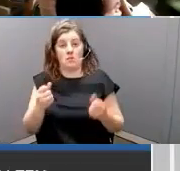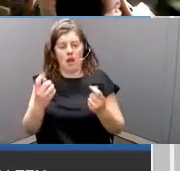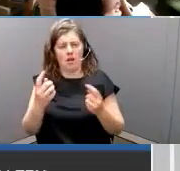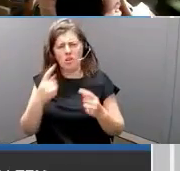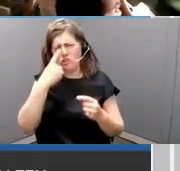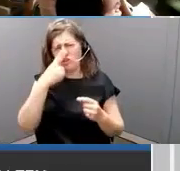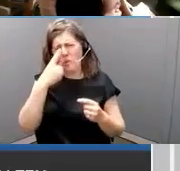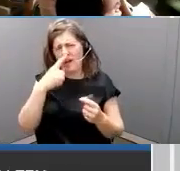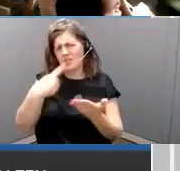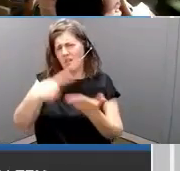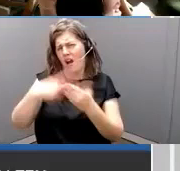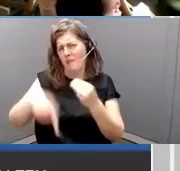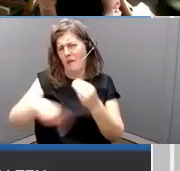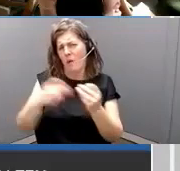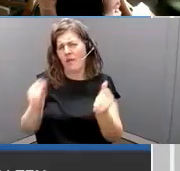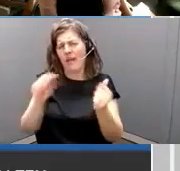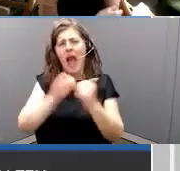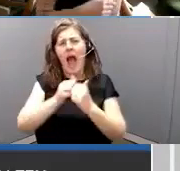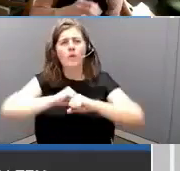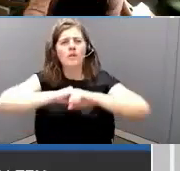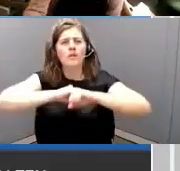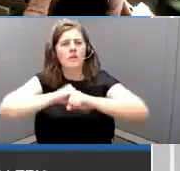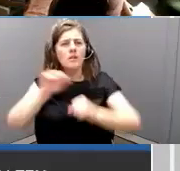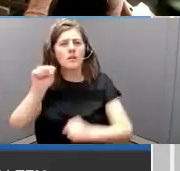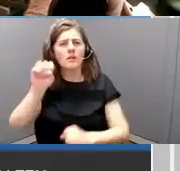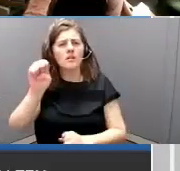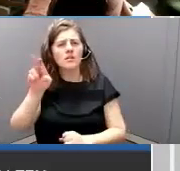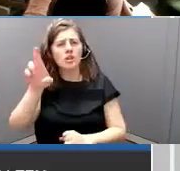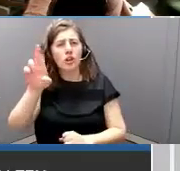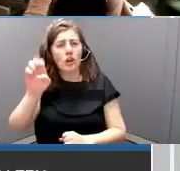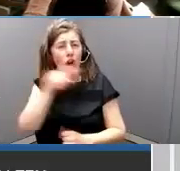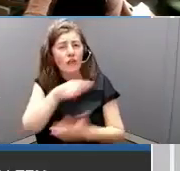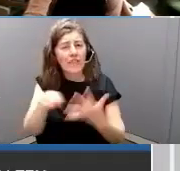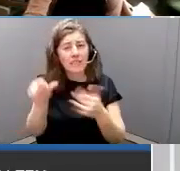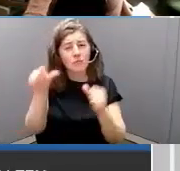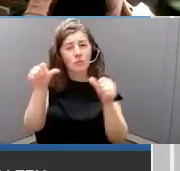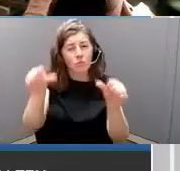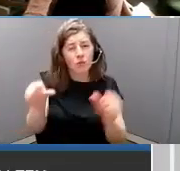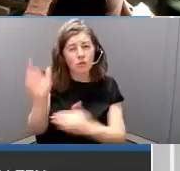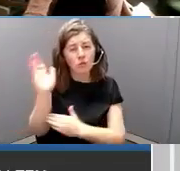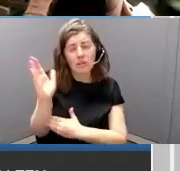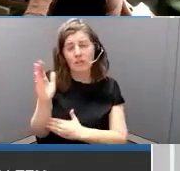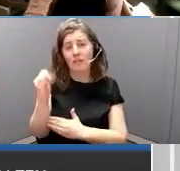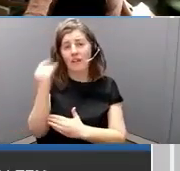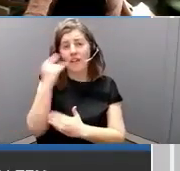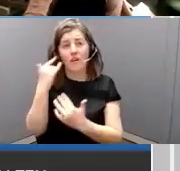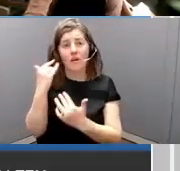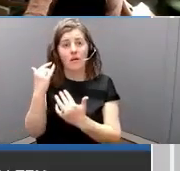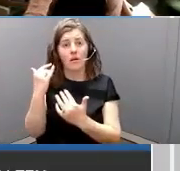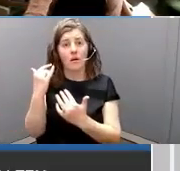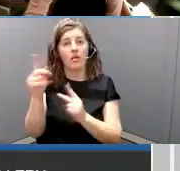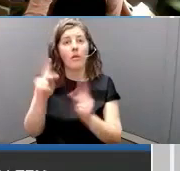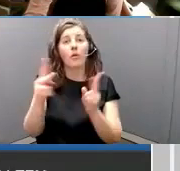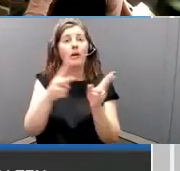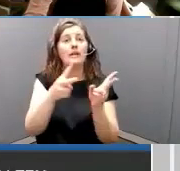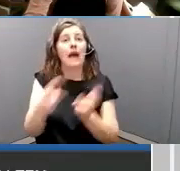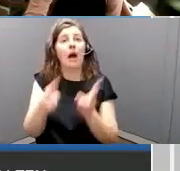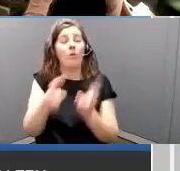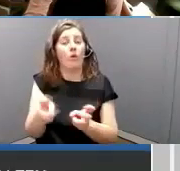we just address really quickly how secure these presentations are and whether or not the public could download them, for